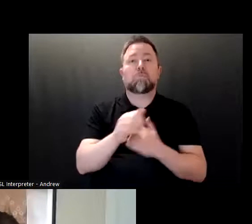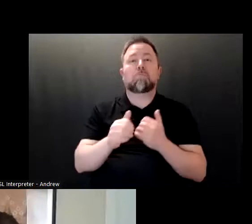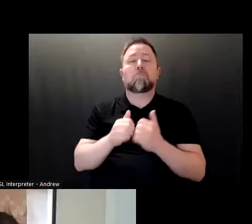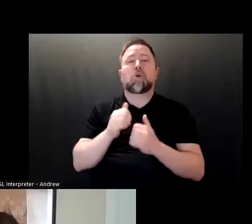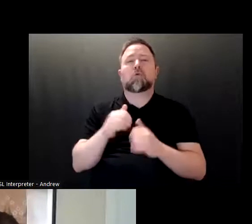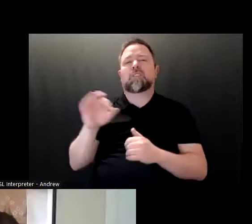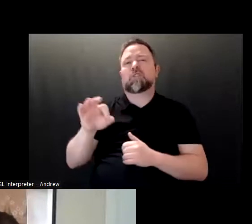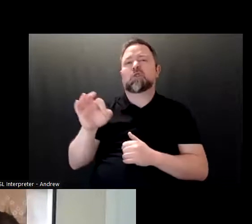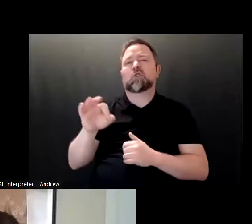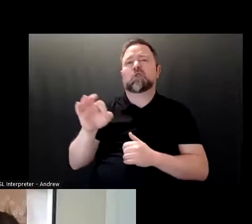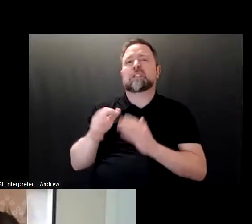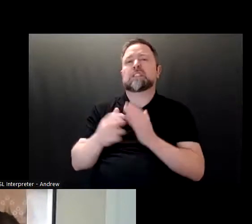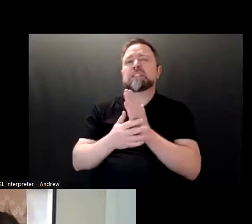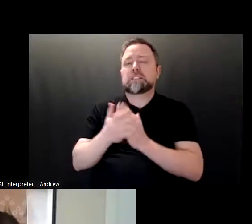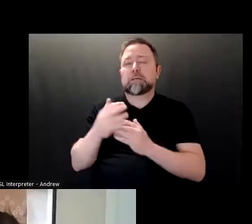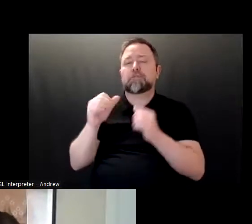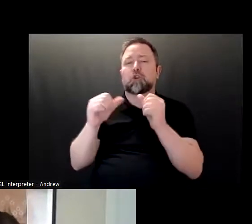and Ruth